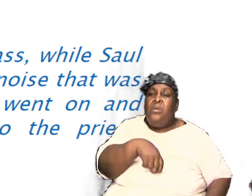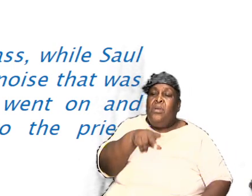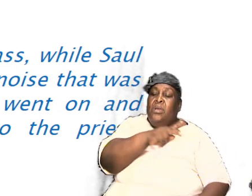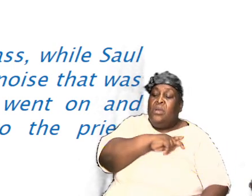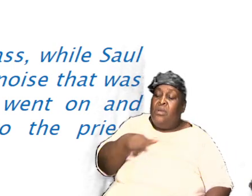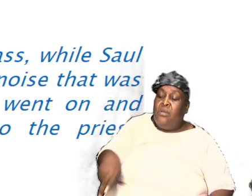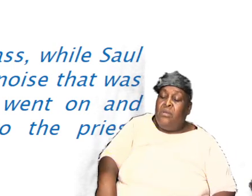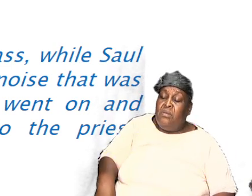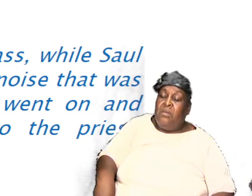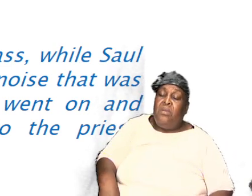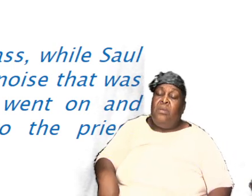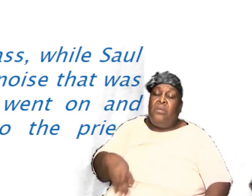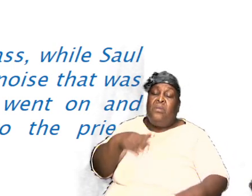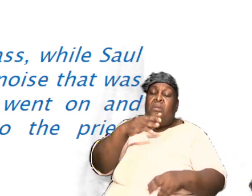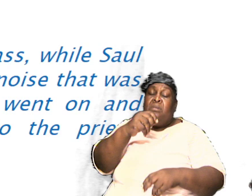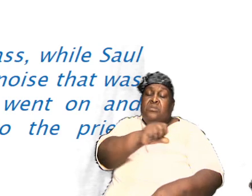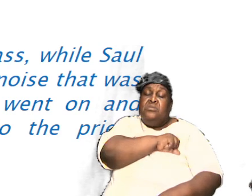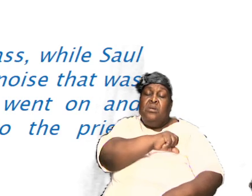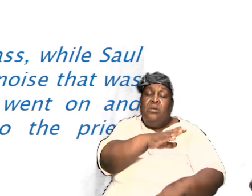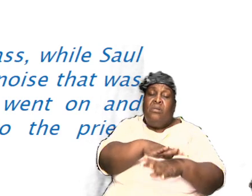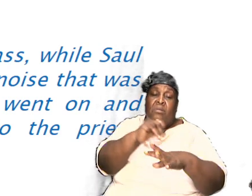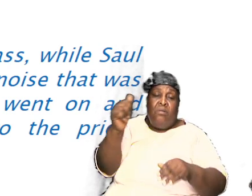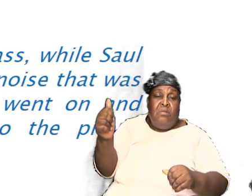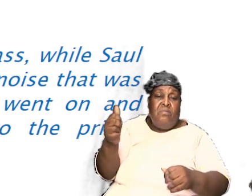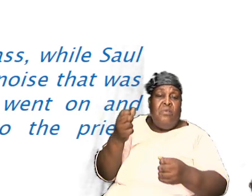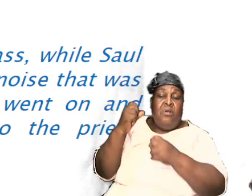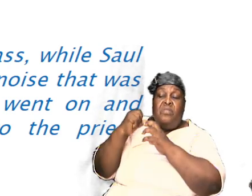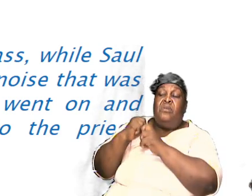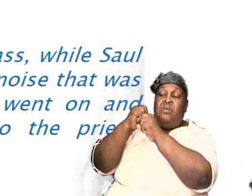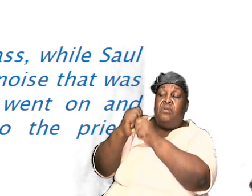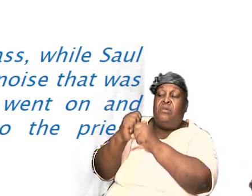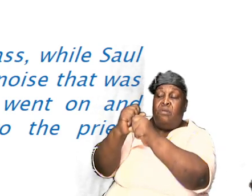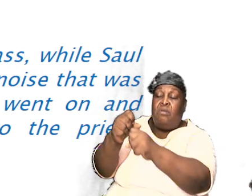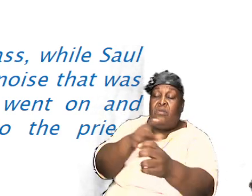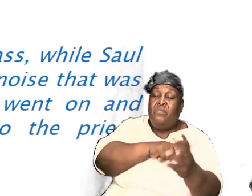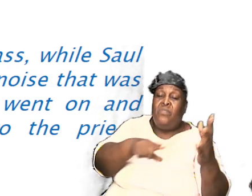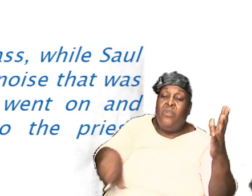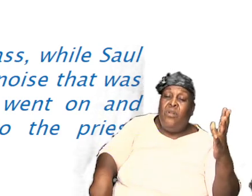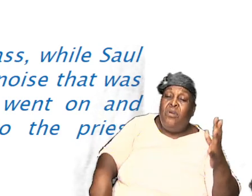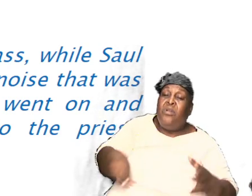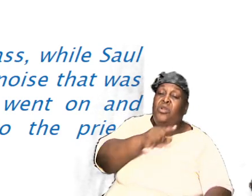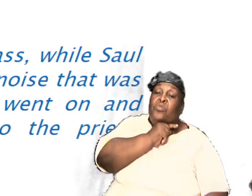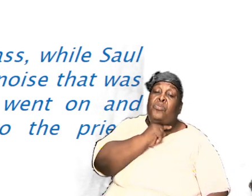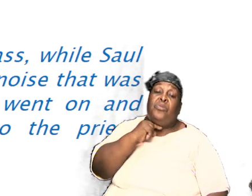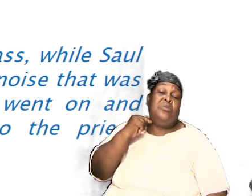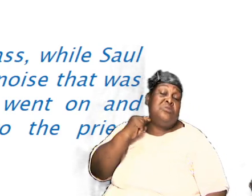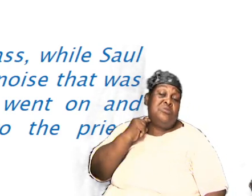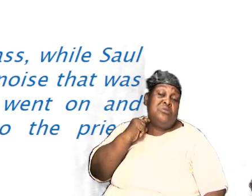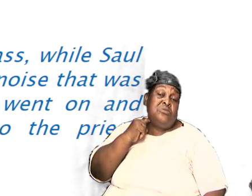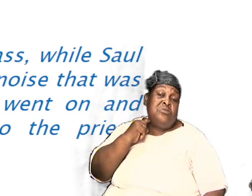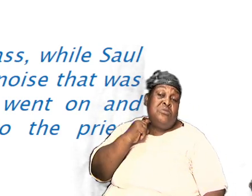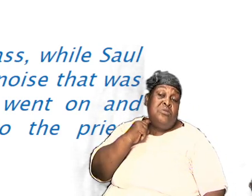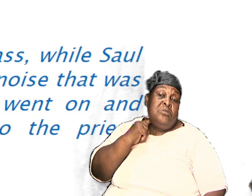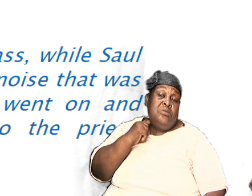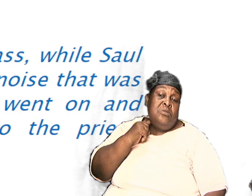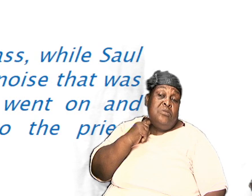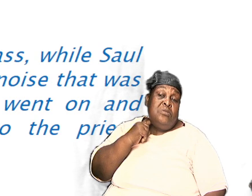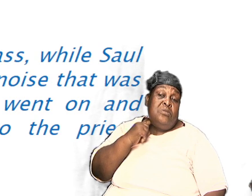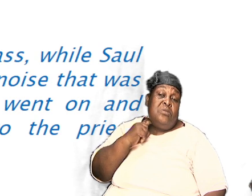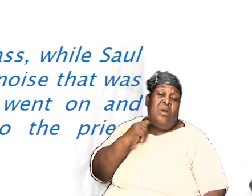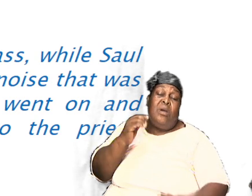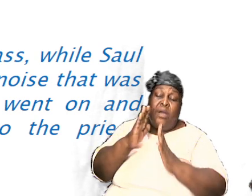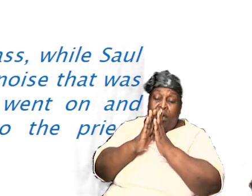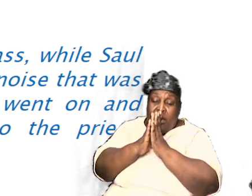called for the ark of the Lord and the priest. And he said that he called for the ark to inquire of the